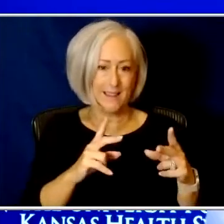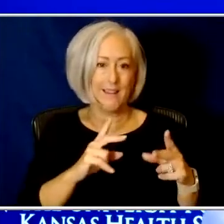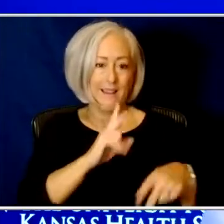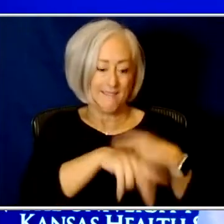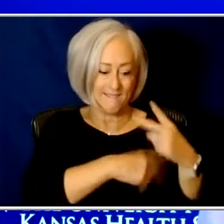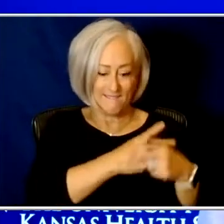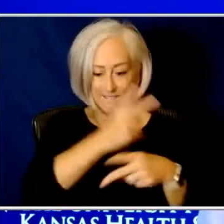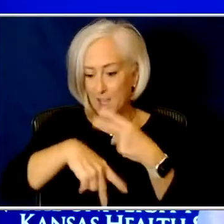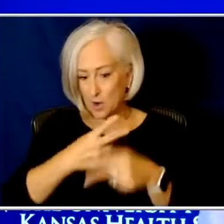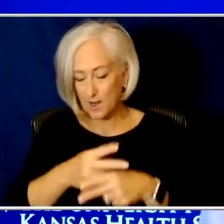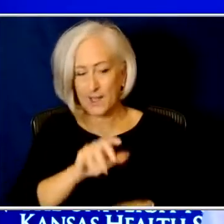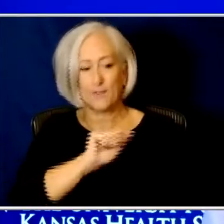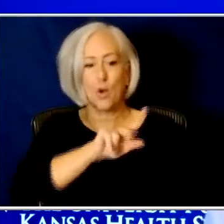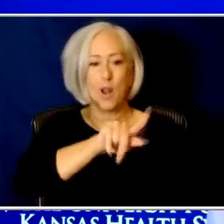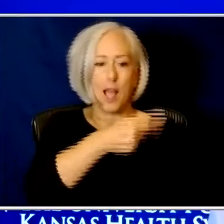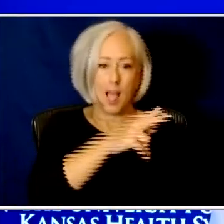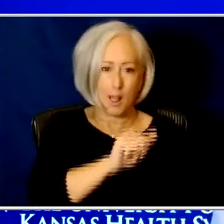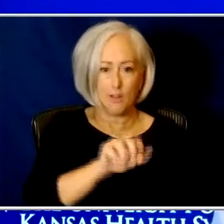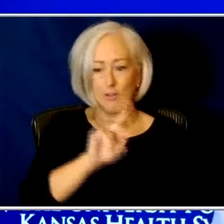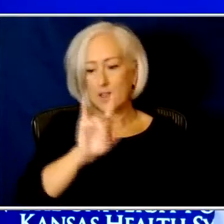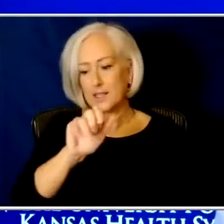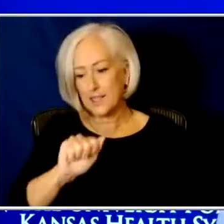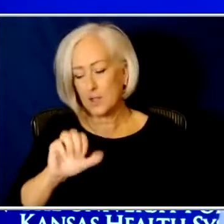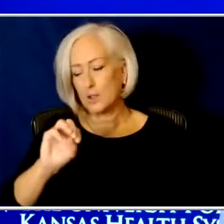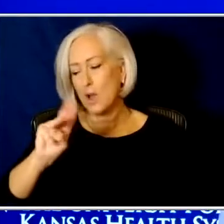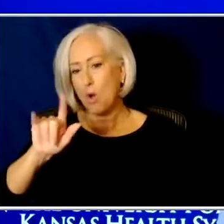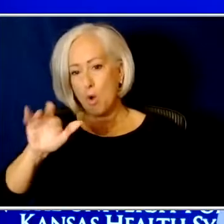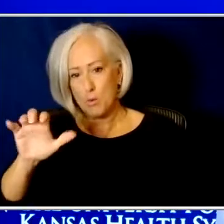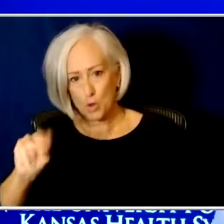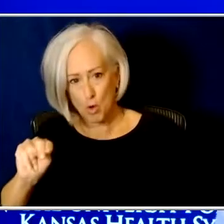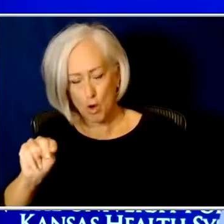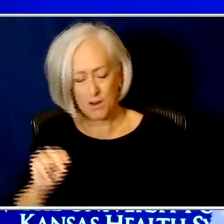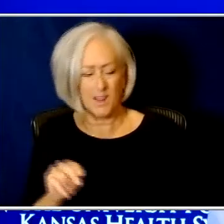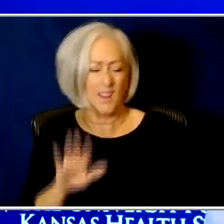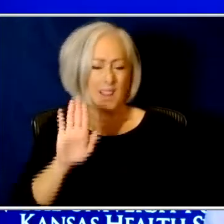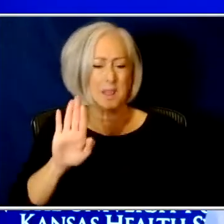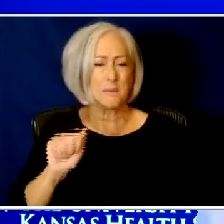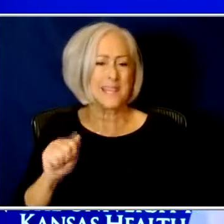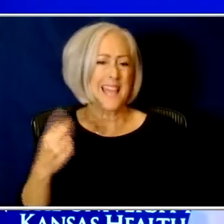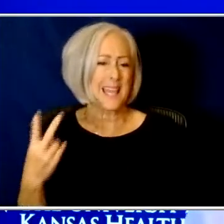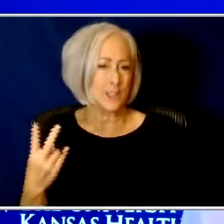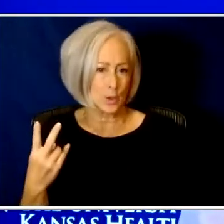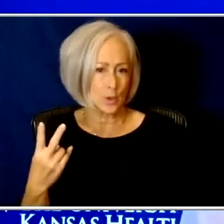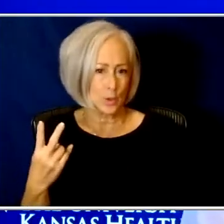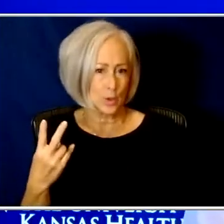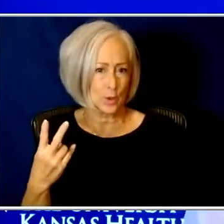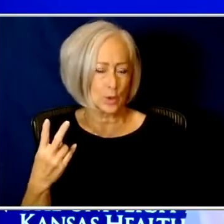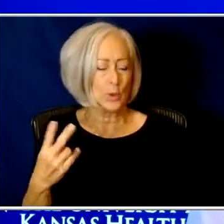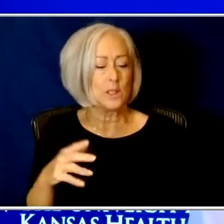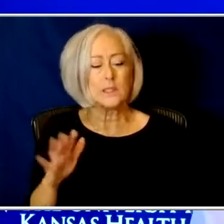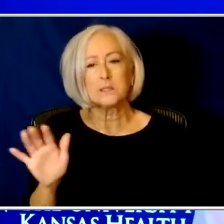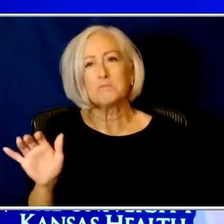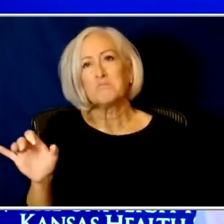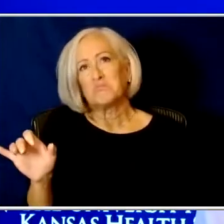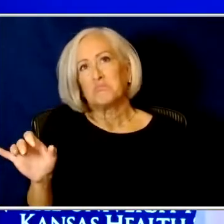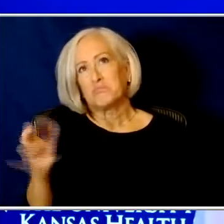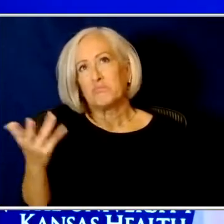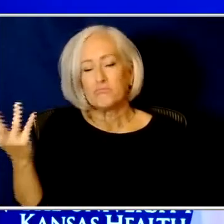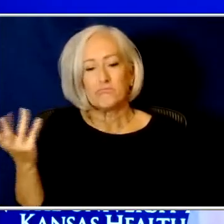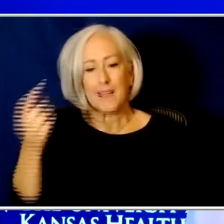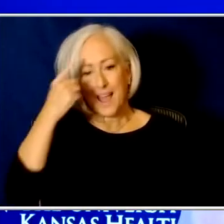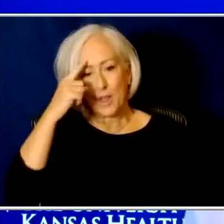Delta, Omicron. You know, the BA2.75 is really an offshoot of that BA2. So I thought it was